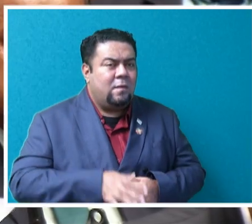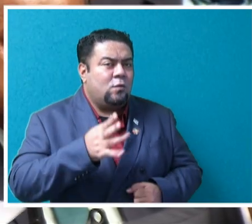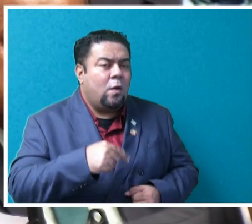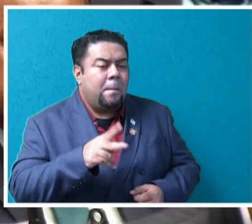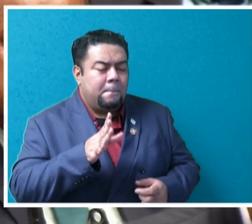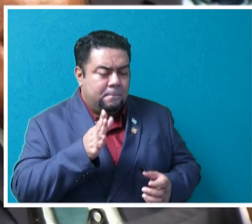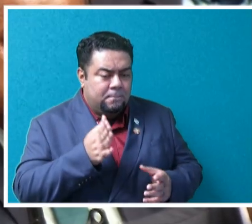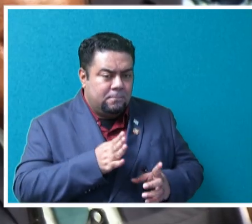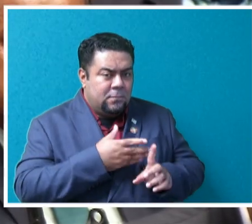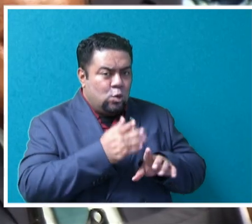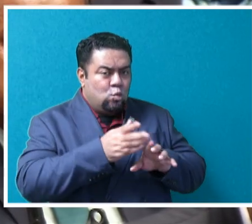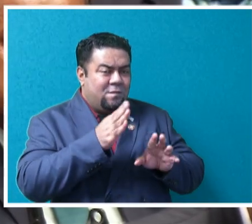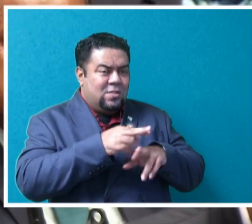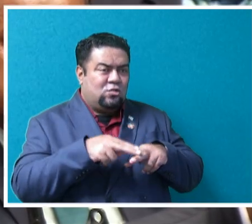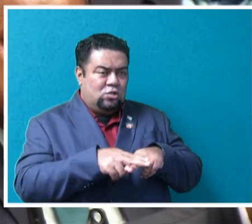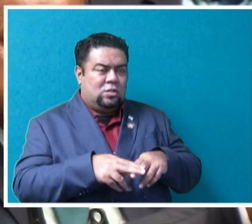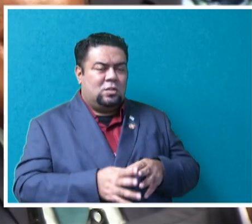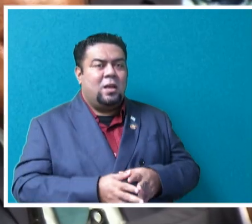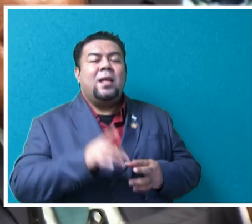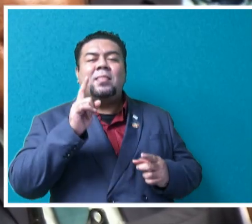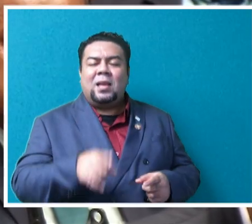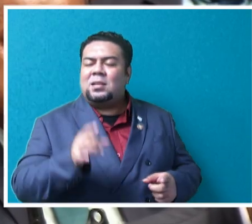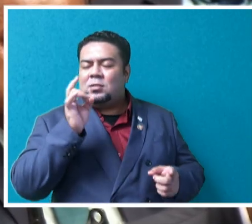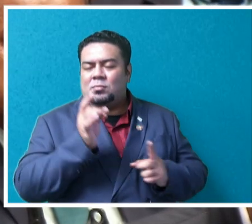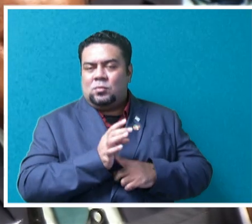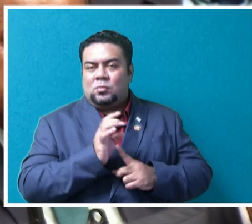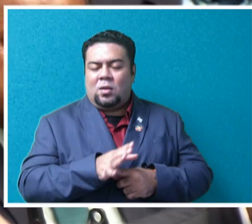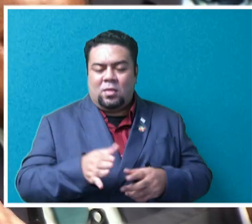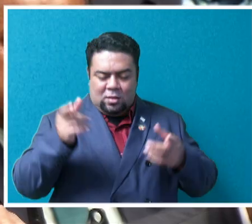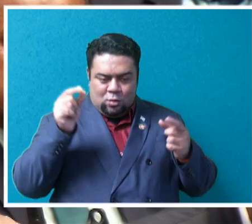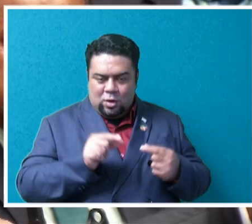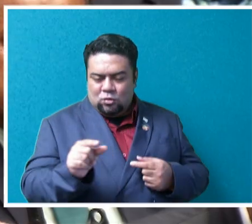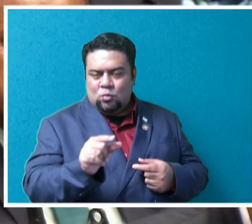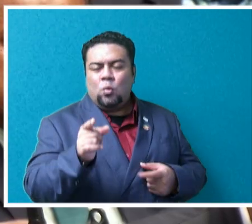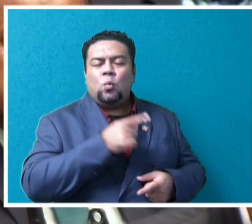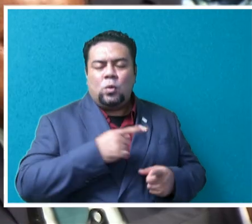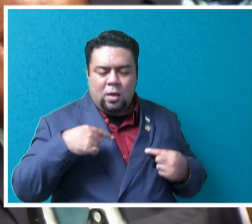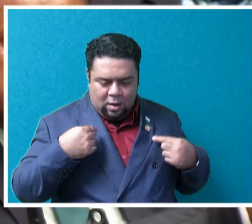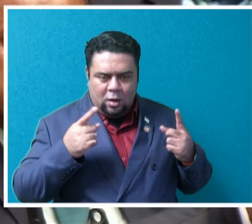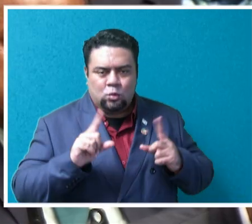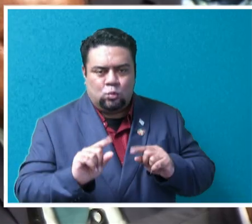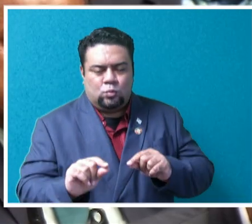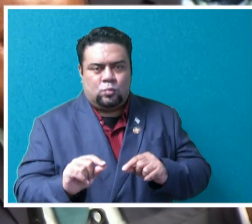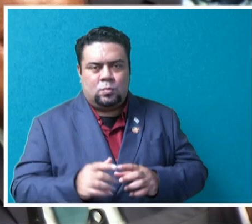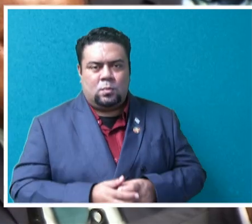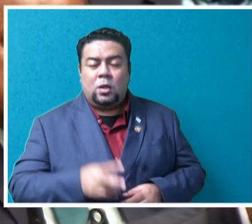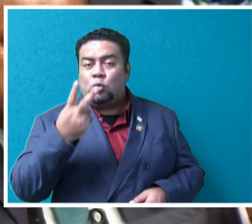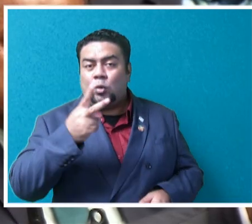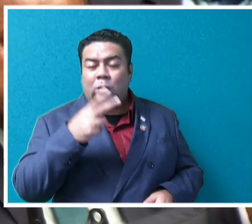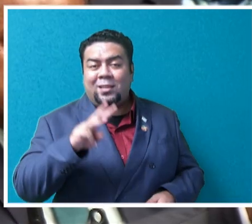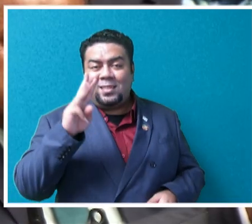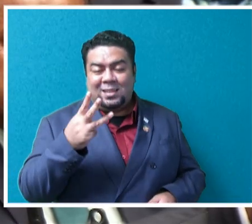Fiji. That is precisely the direction we are taking. In